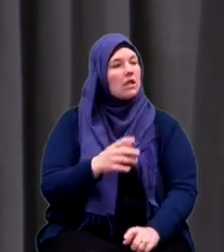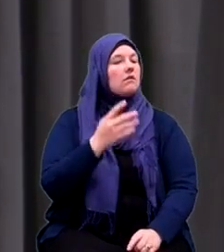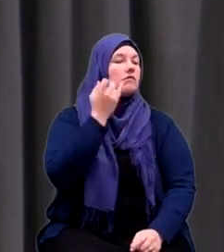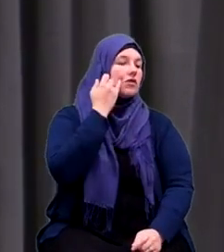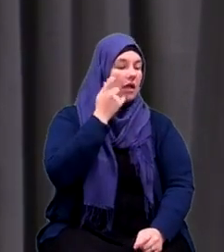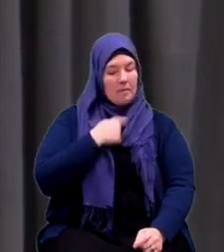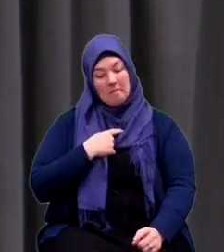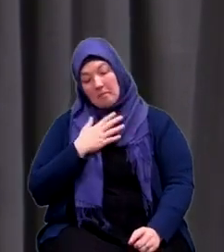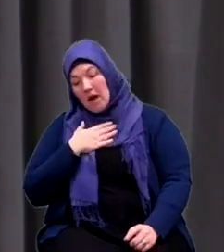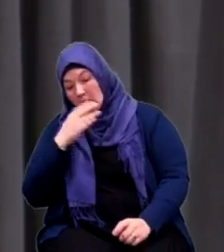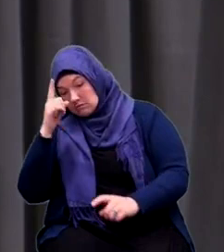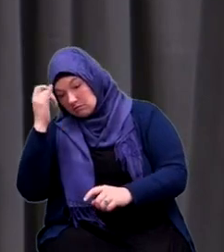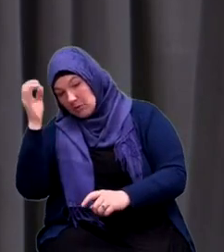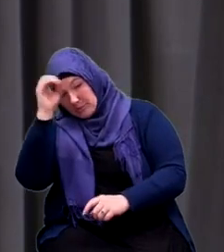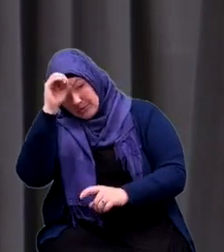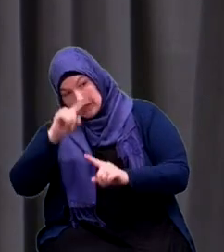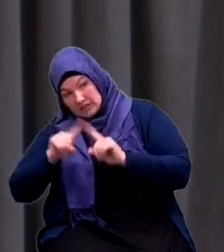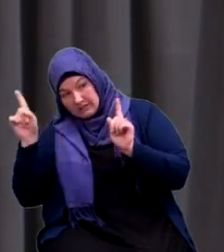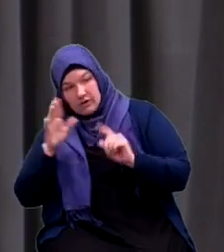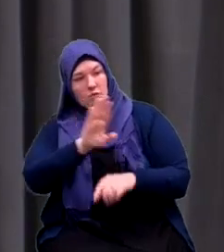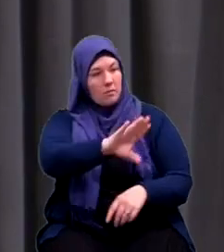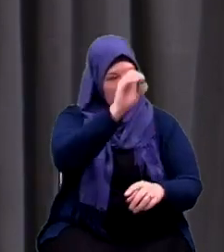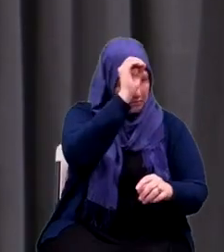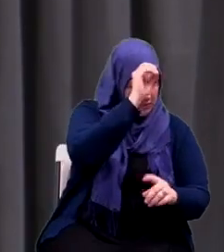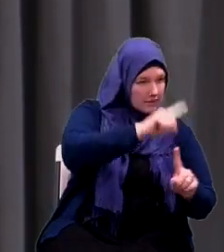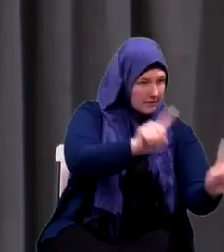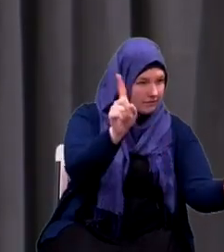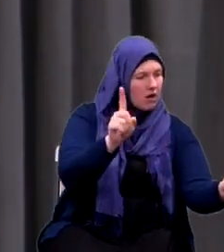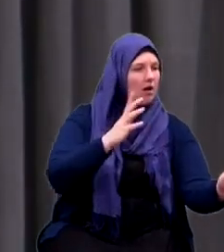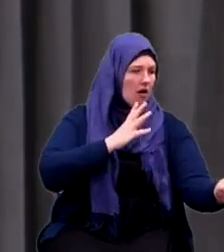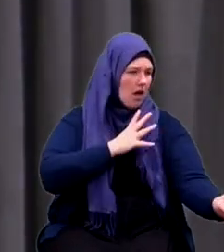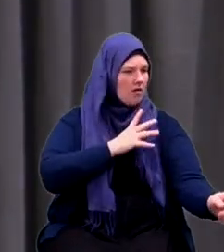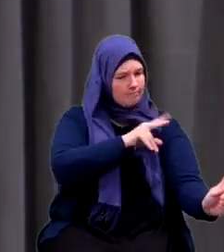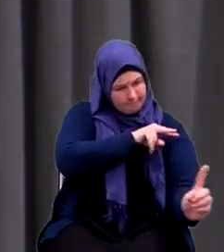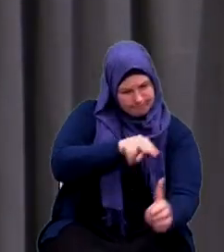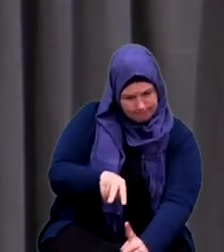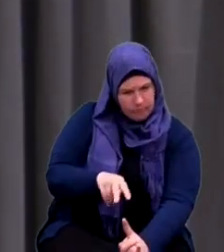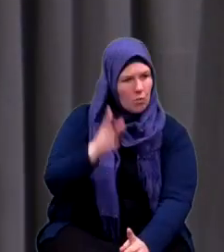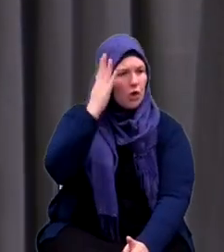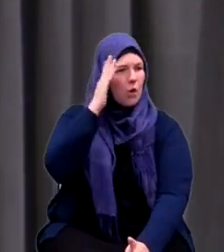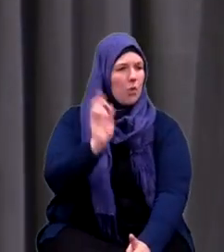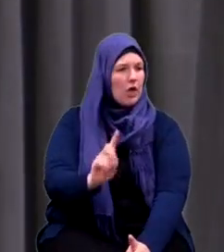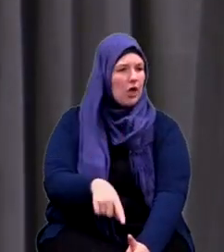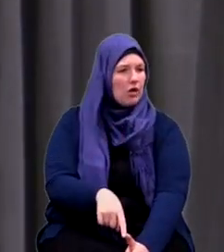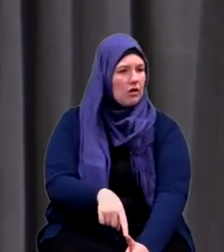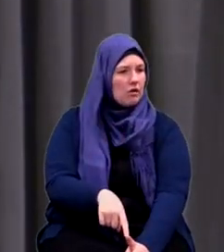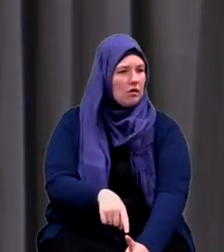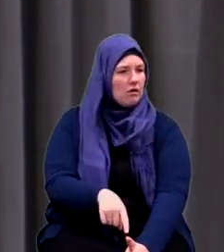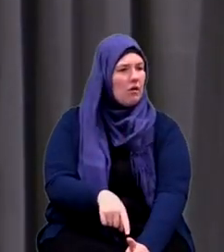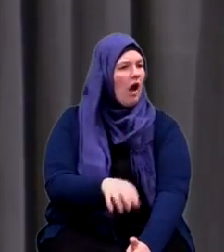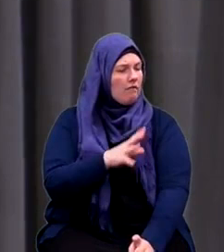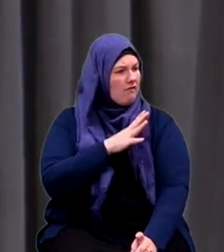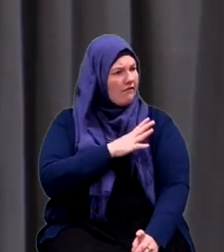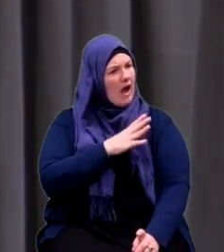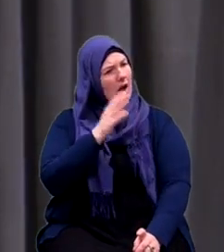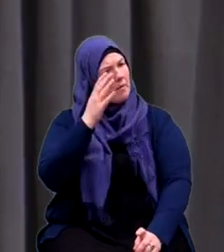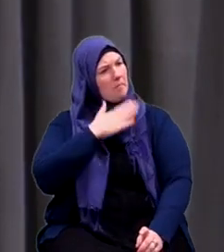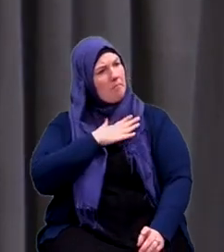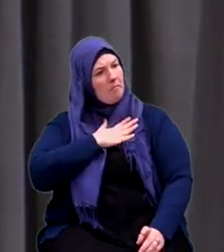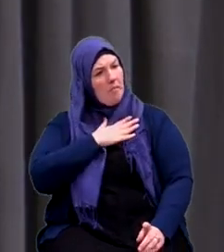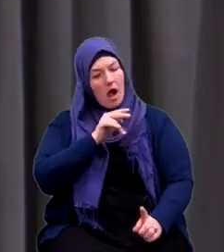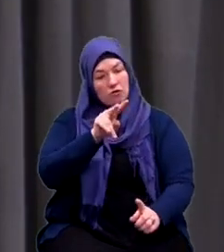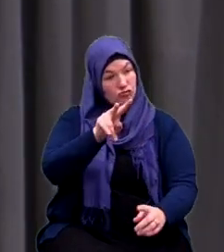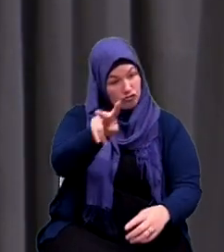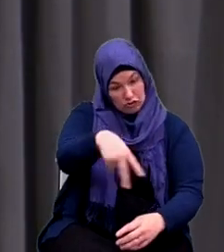we differ a bit, it is within the house. It's not out of line. So it's okay to have different